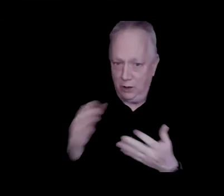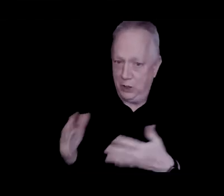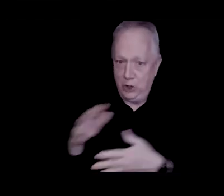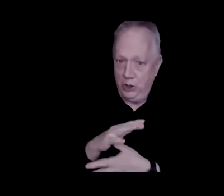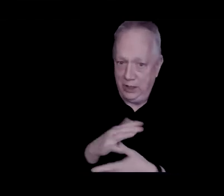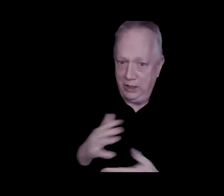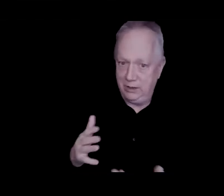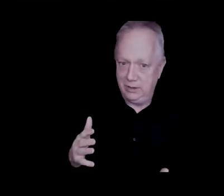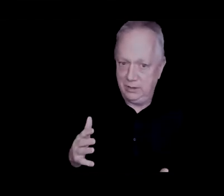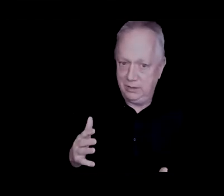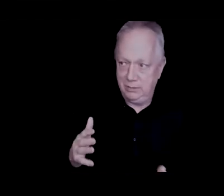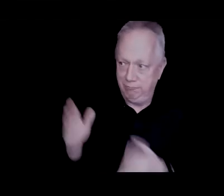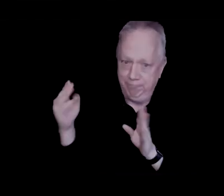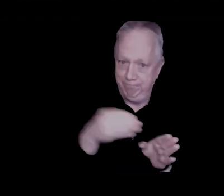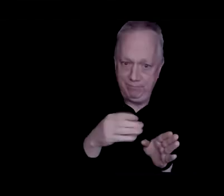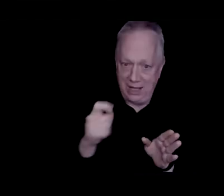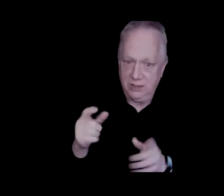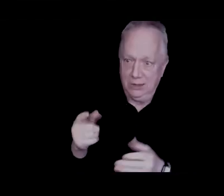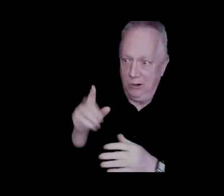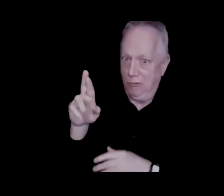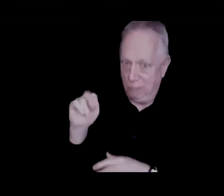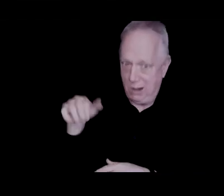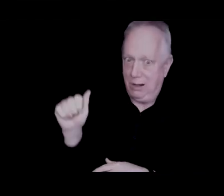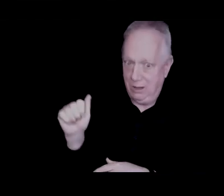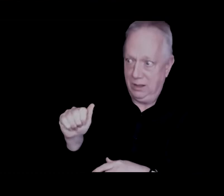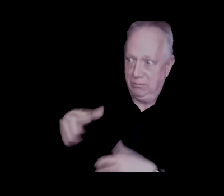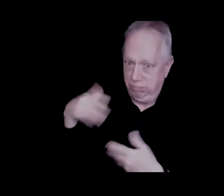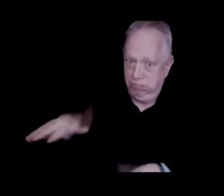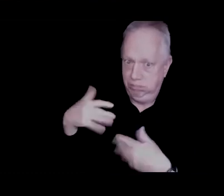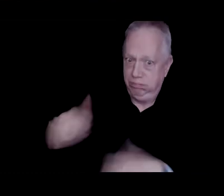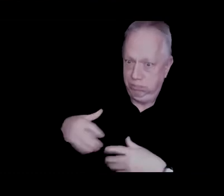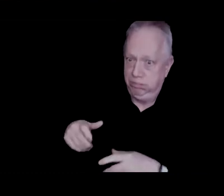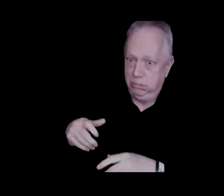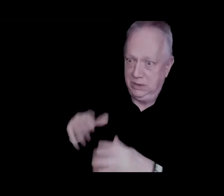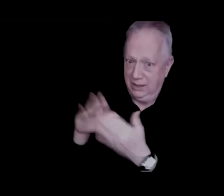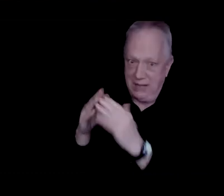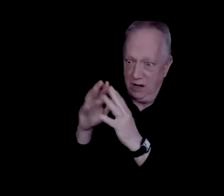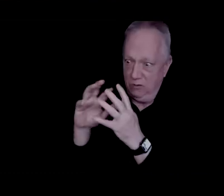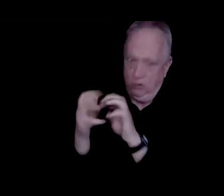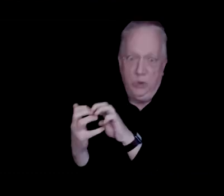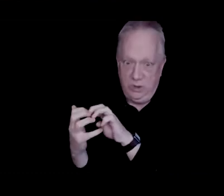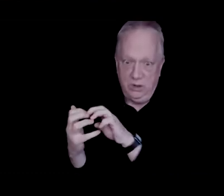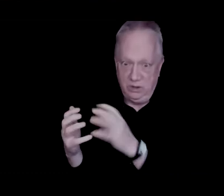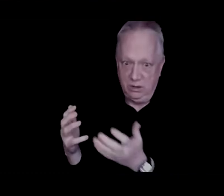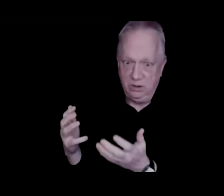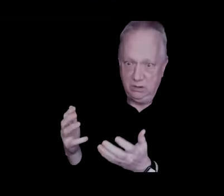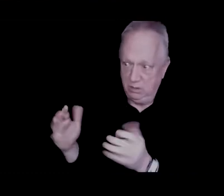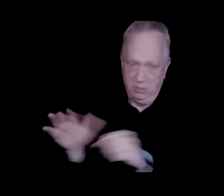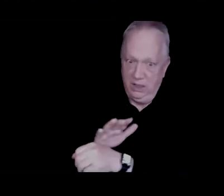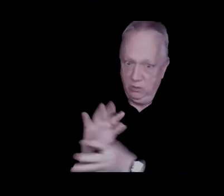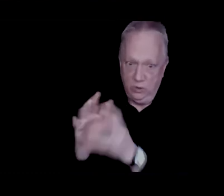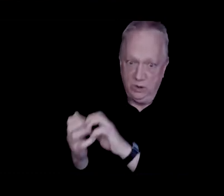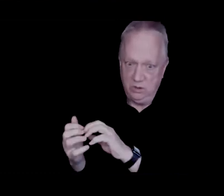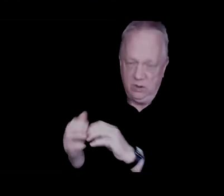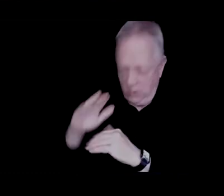priority. She has, you know, Raqqa is a town of ruins. All the town